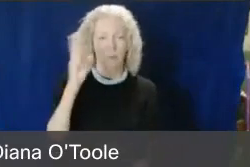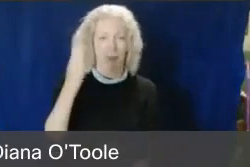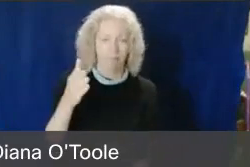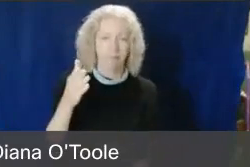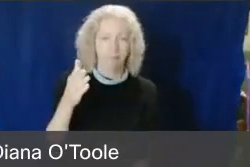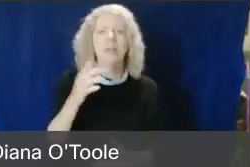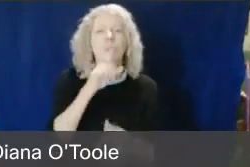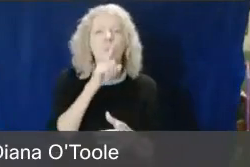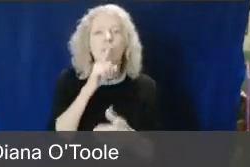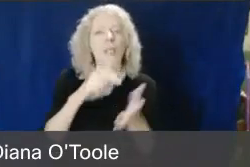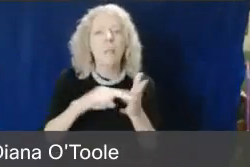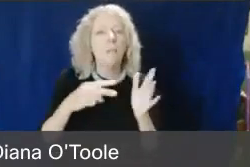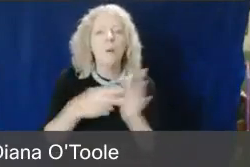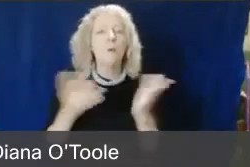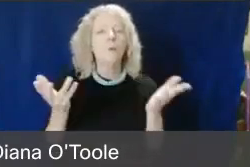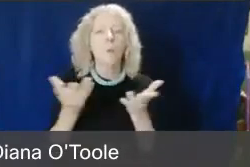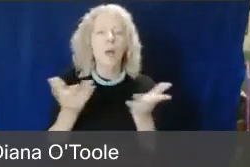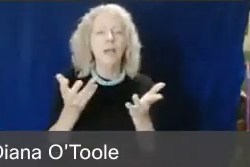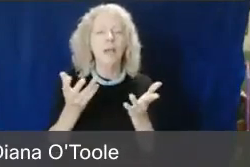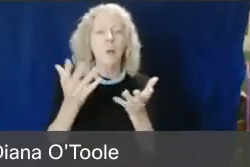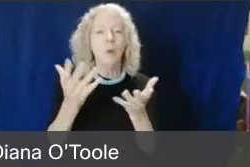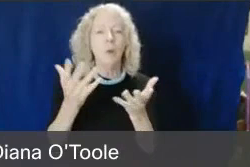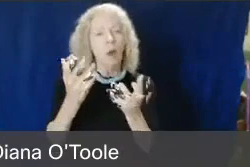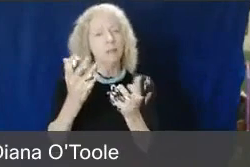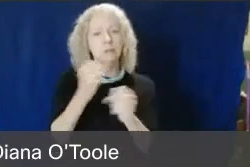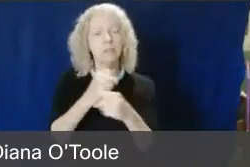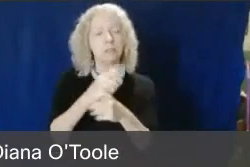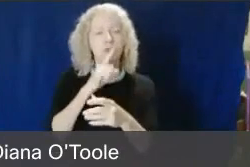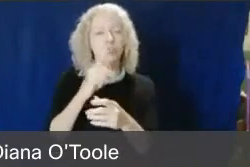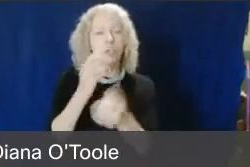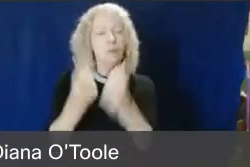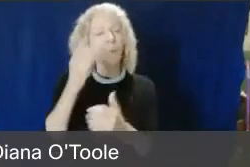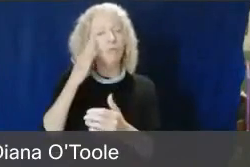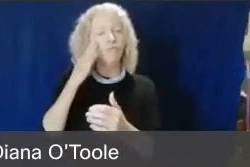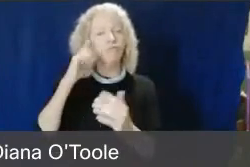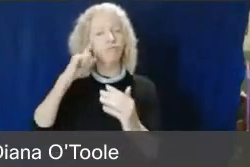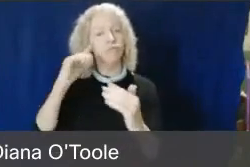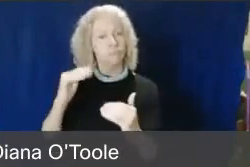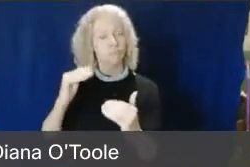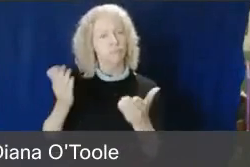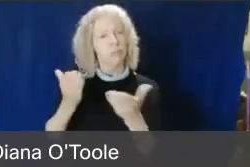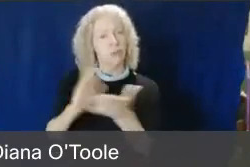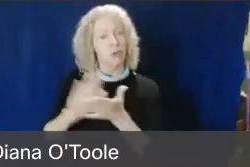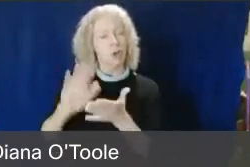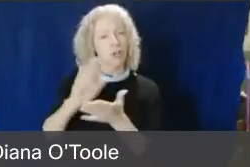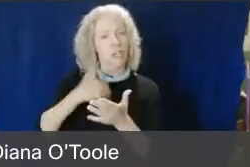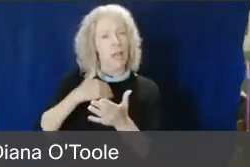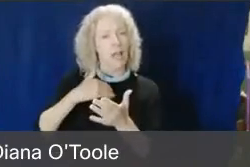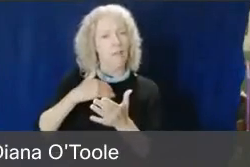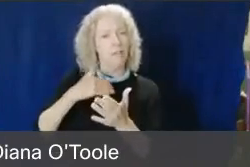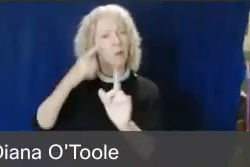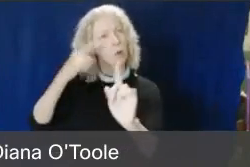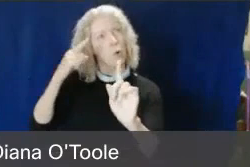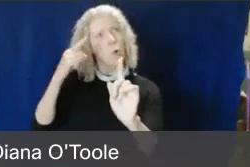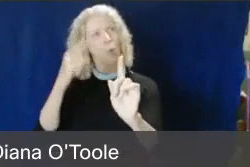to inform the college and to set forth a vision for what we think the institution, our institutional mission